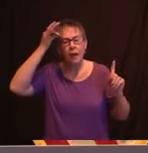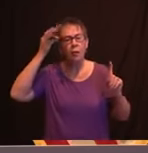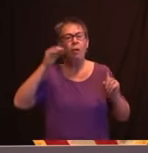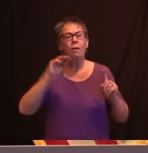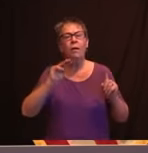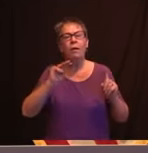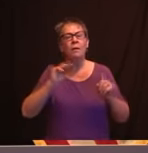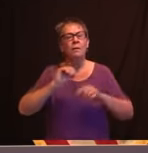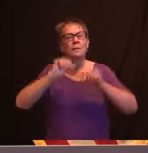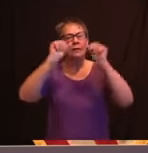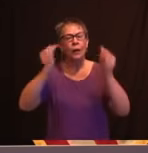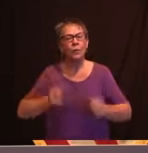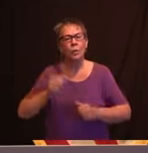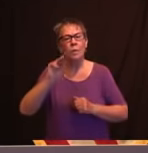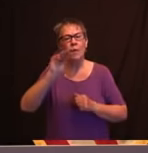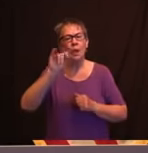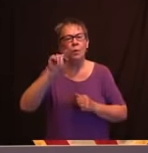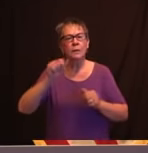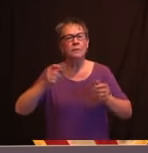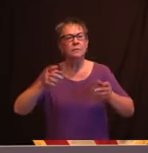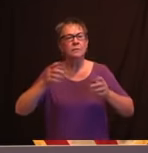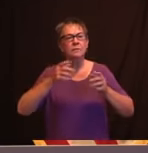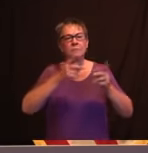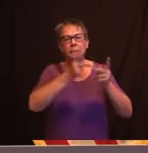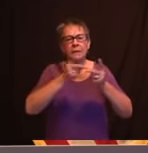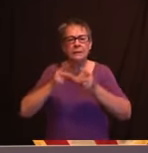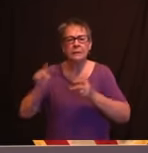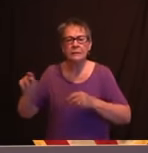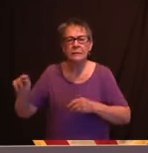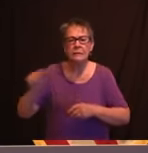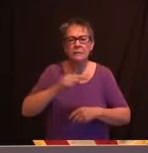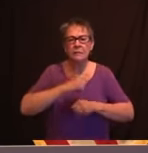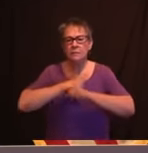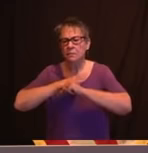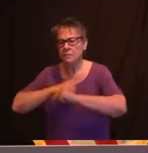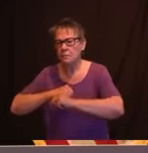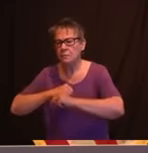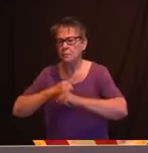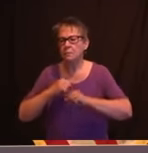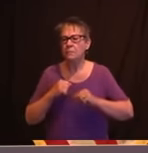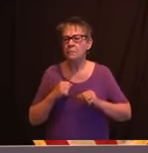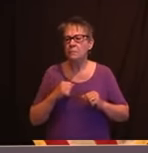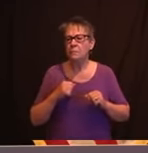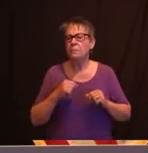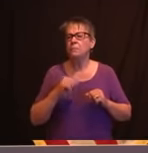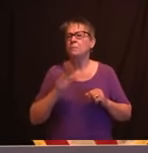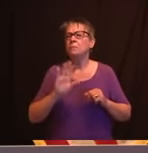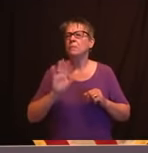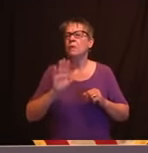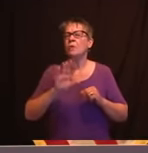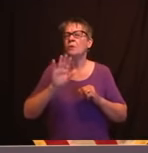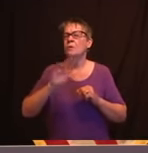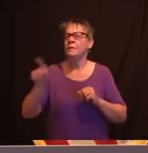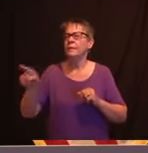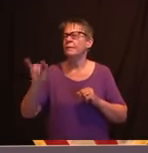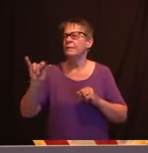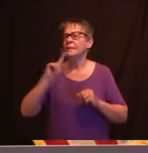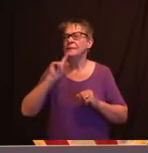we reserve the right to reassess that presence. I have no comment on the other states'